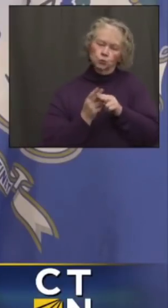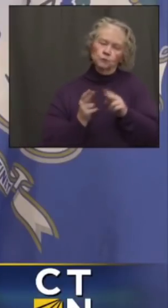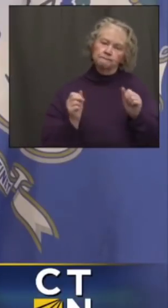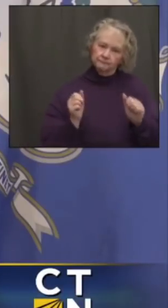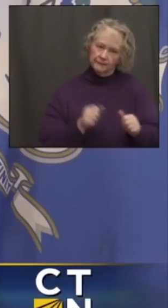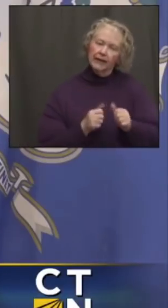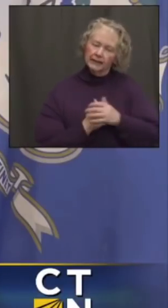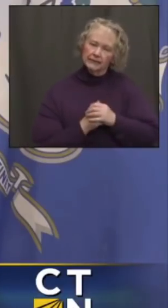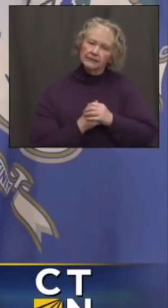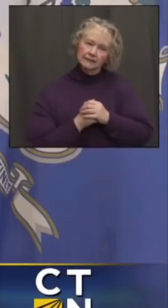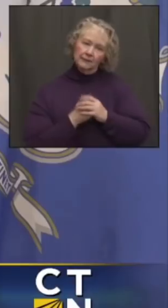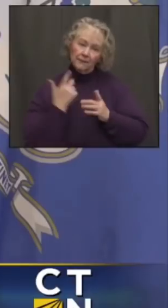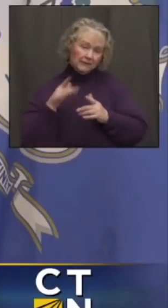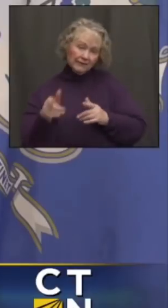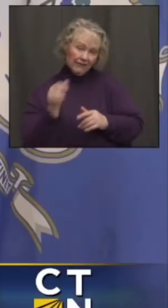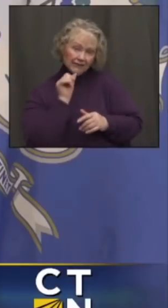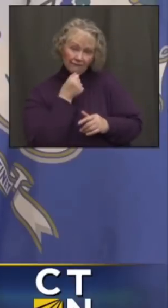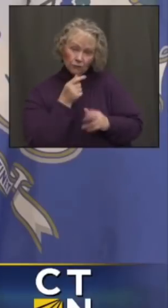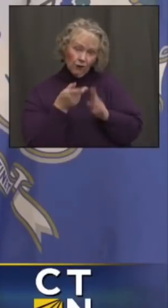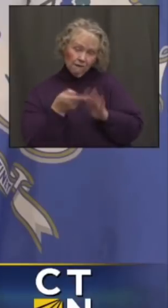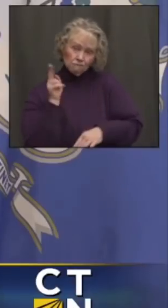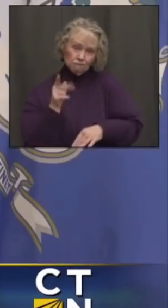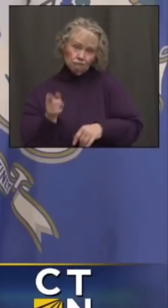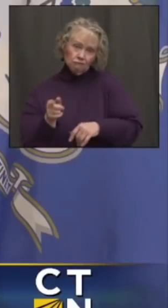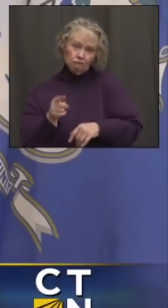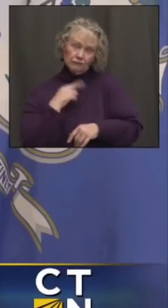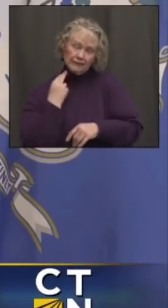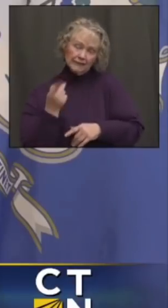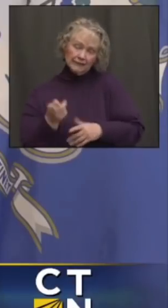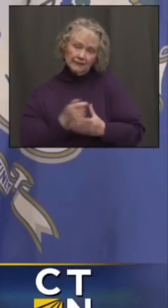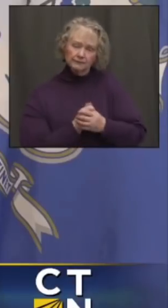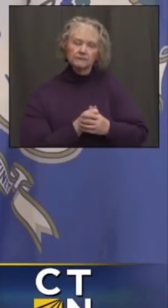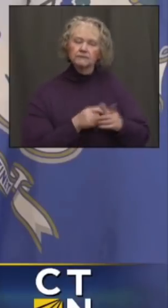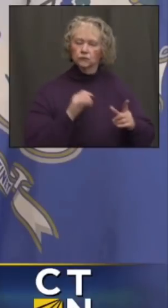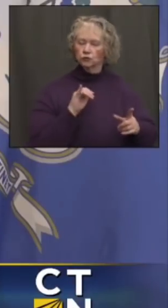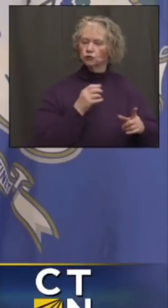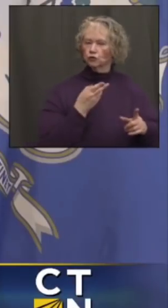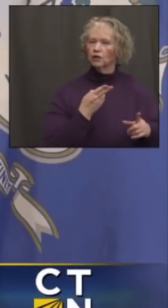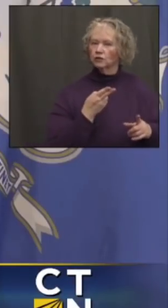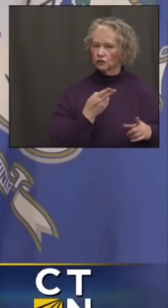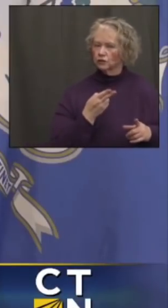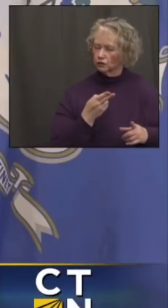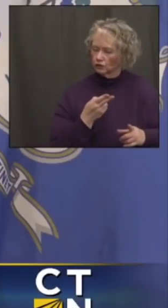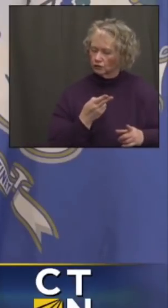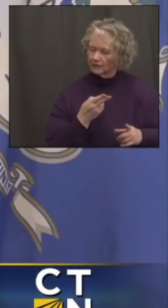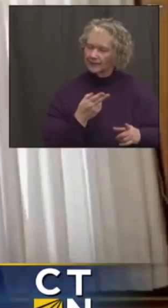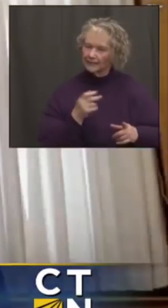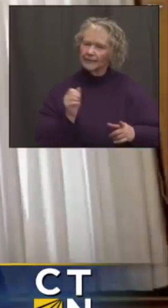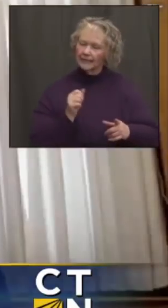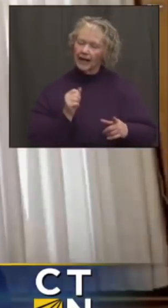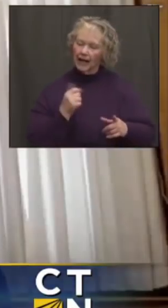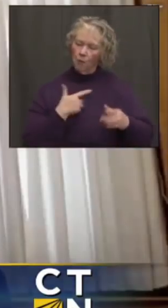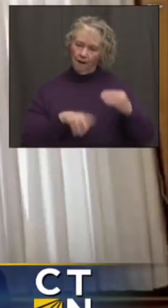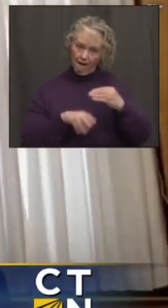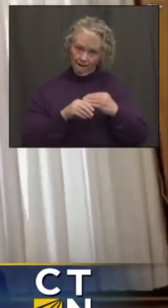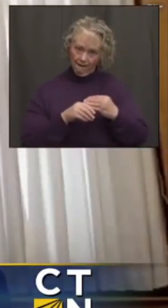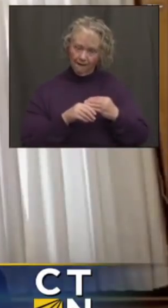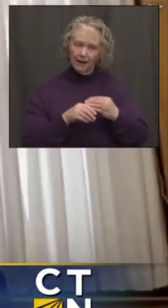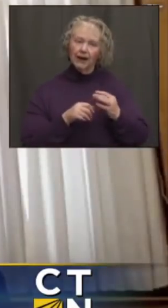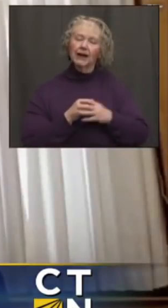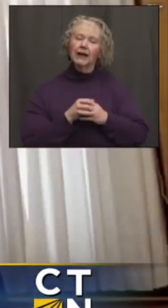there with ministers and other trusted advocates in underserved communities, doing everything we can to make sure that they're at the front